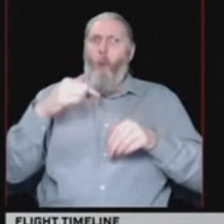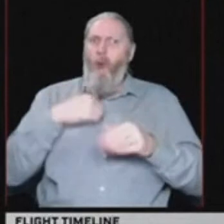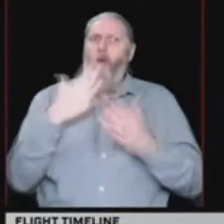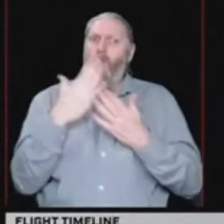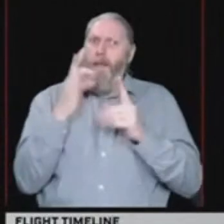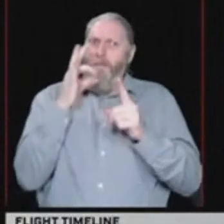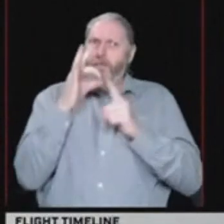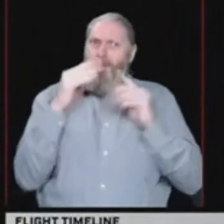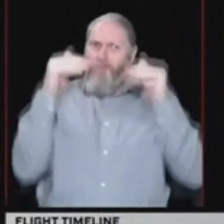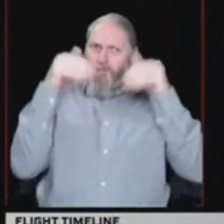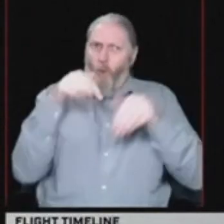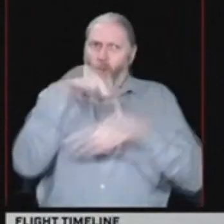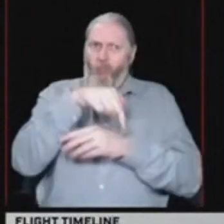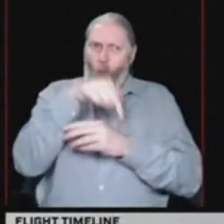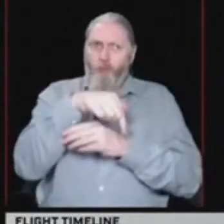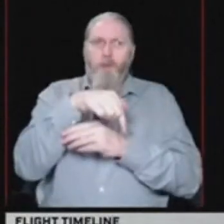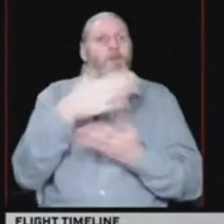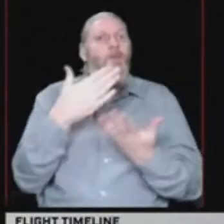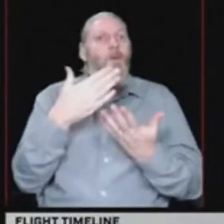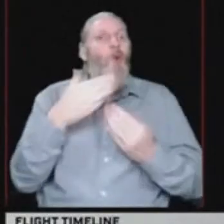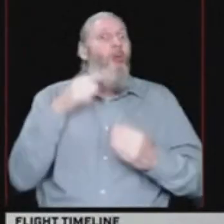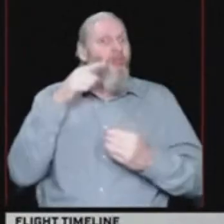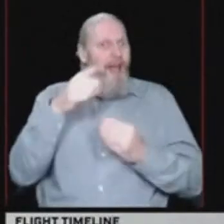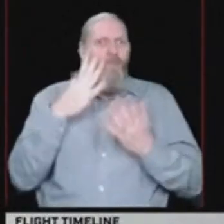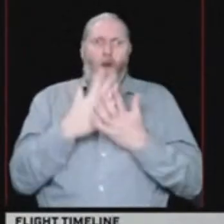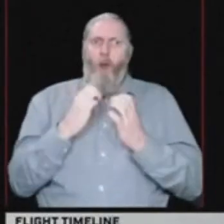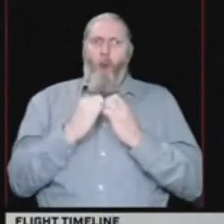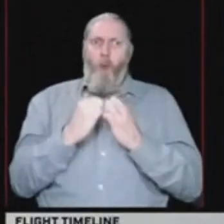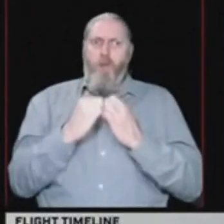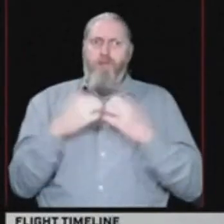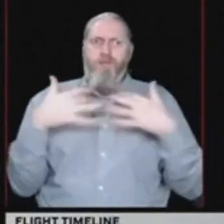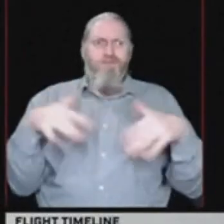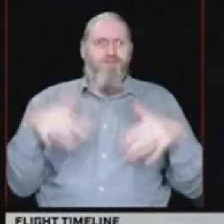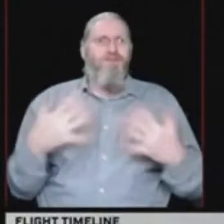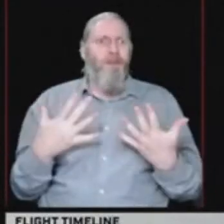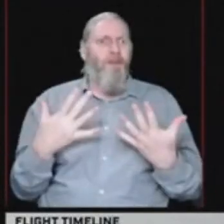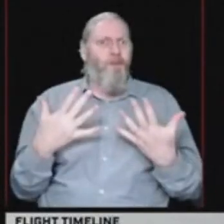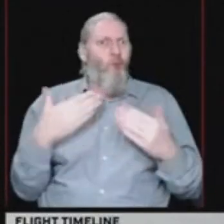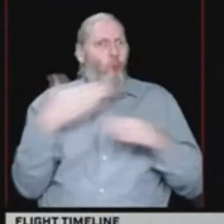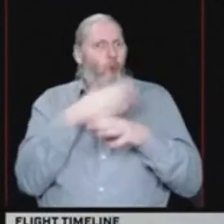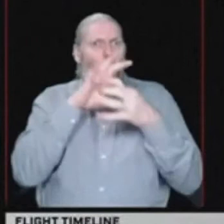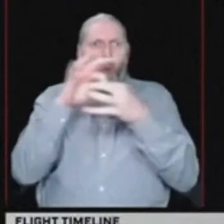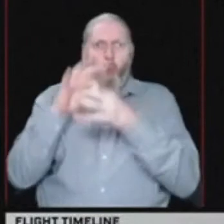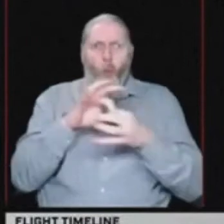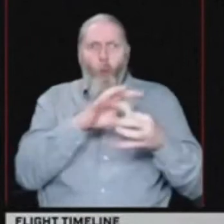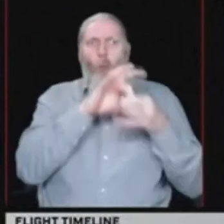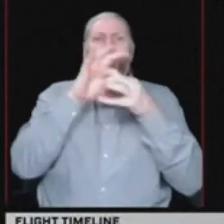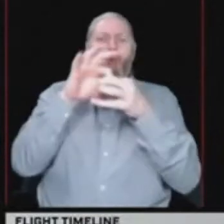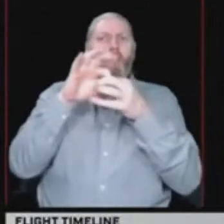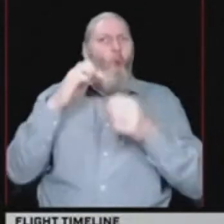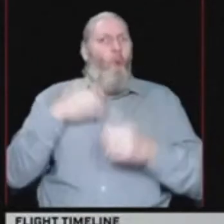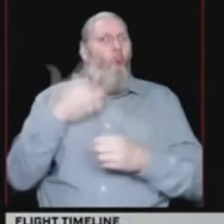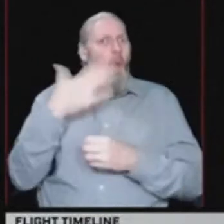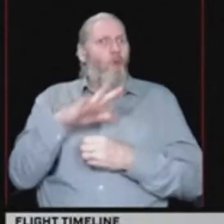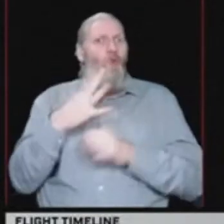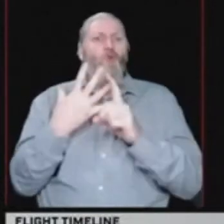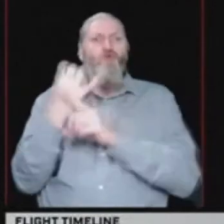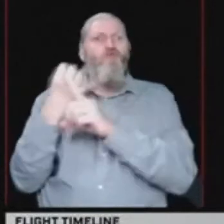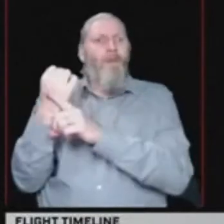there's a big market, and we want to work globally. We want to do that, but we also think that we can grab probably as much